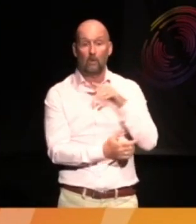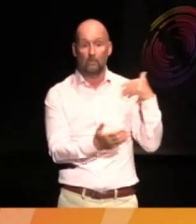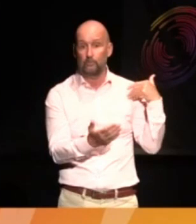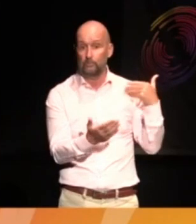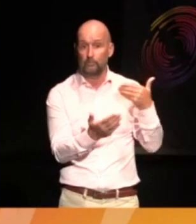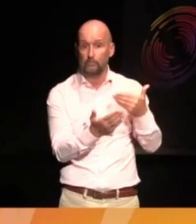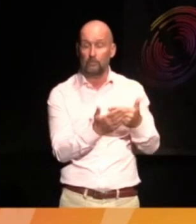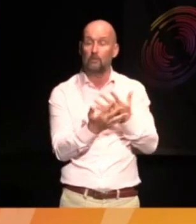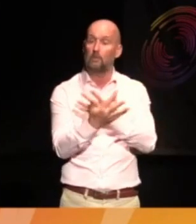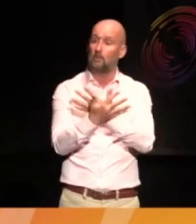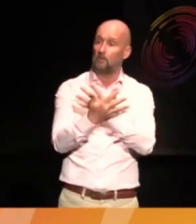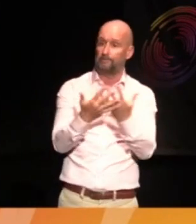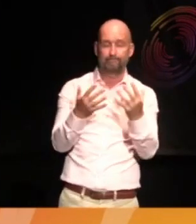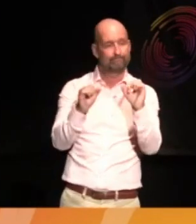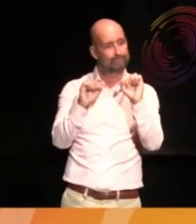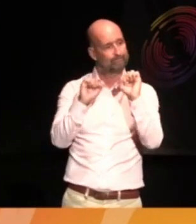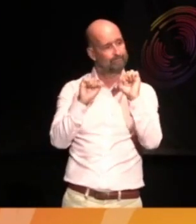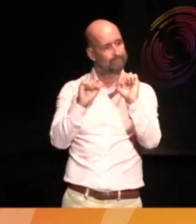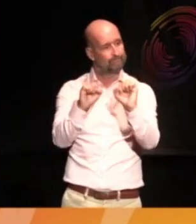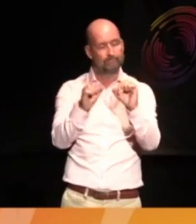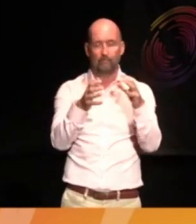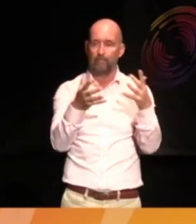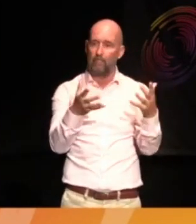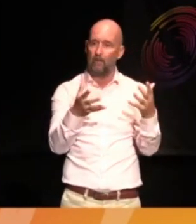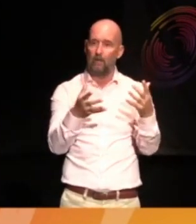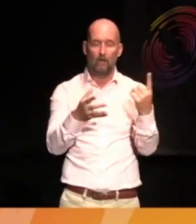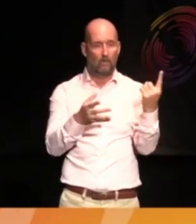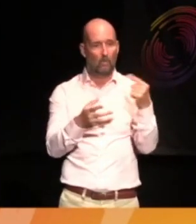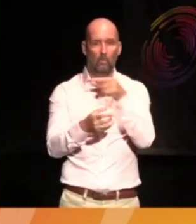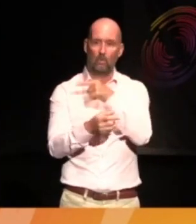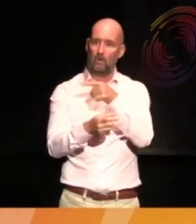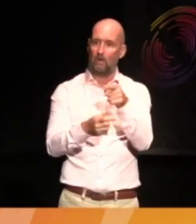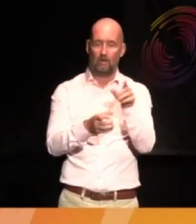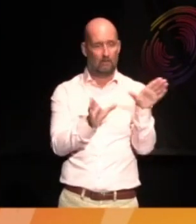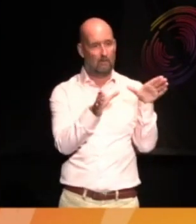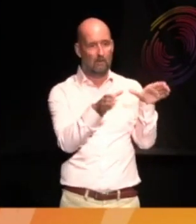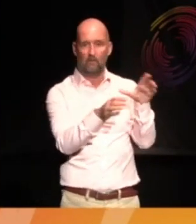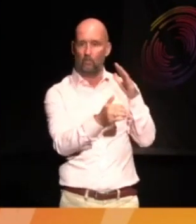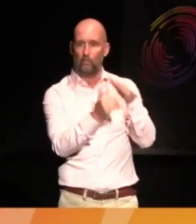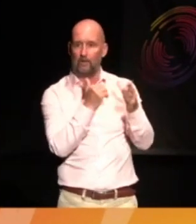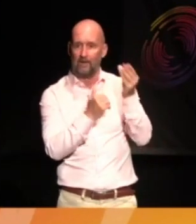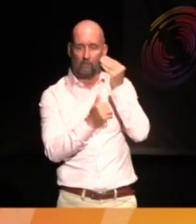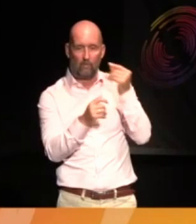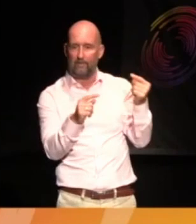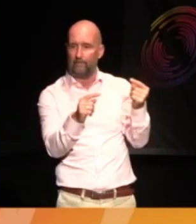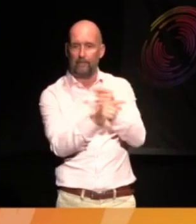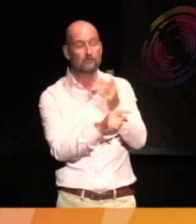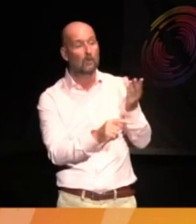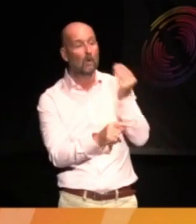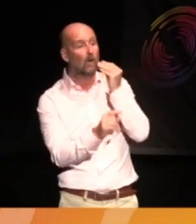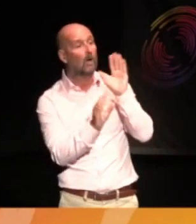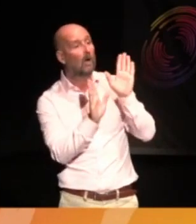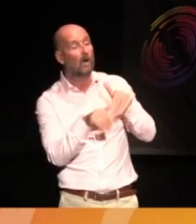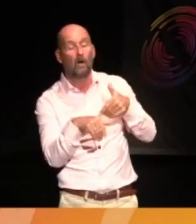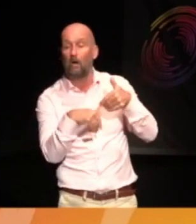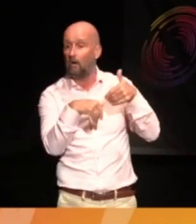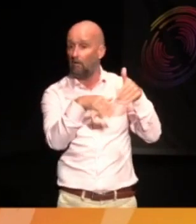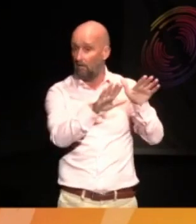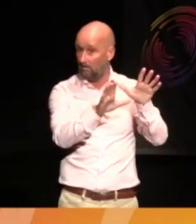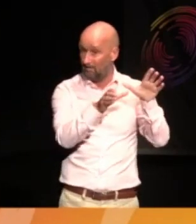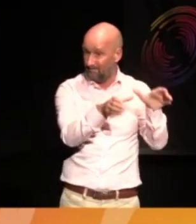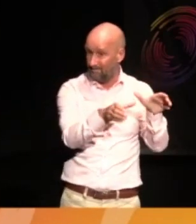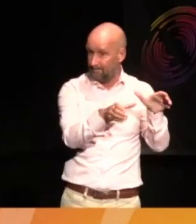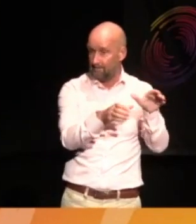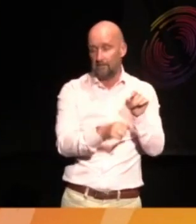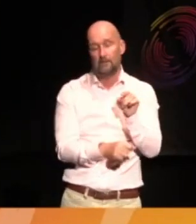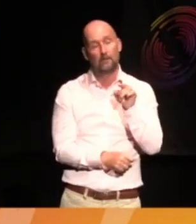active roles. It's like these are the purposefully unheard or the purposefully misheard. And it's a case of this, it's